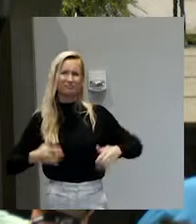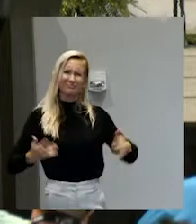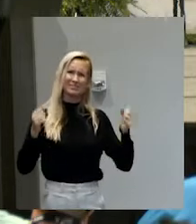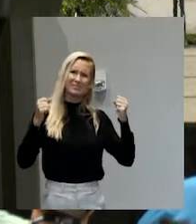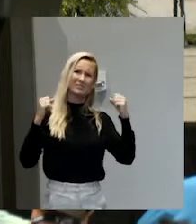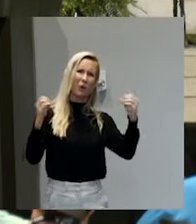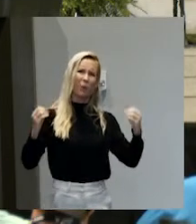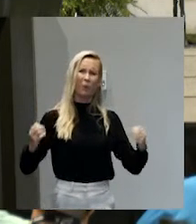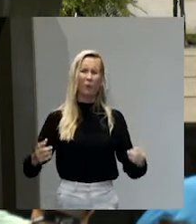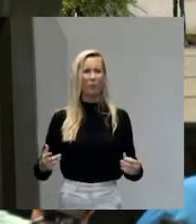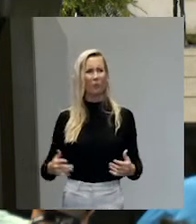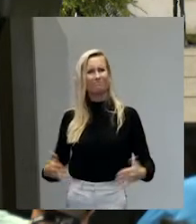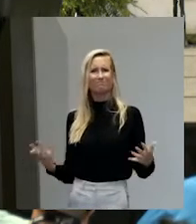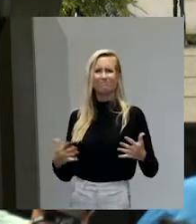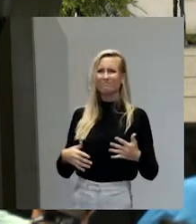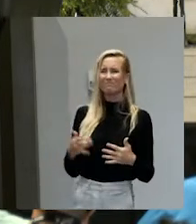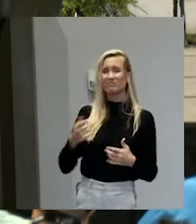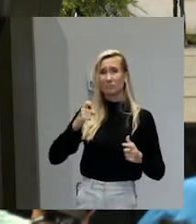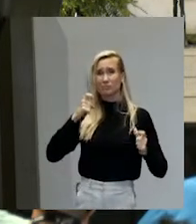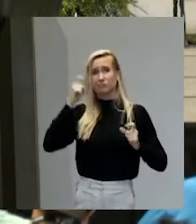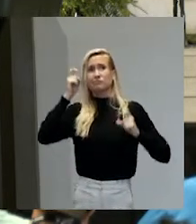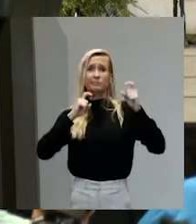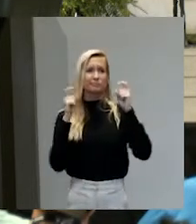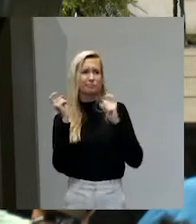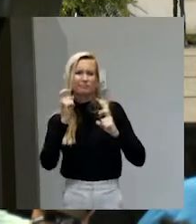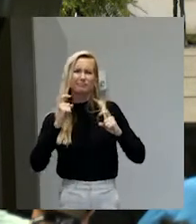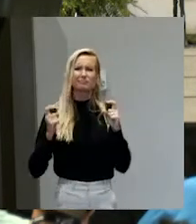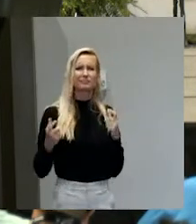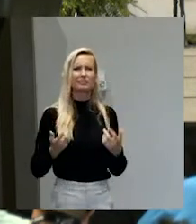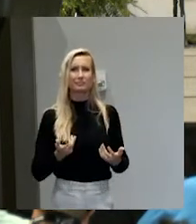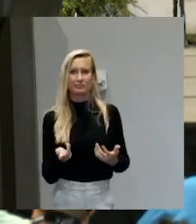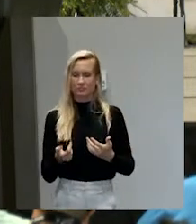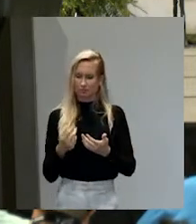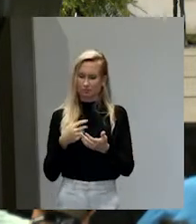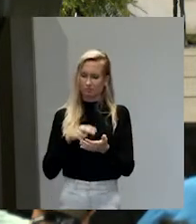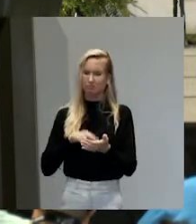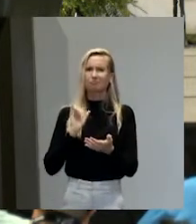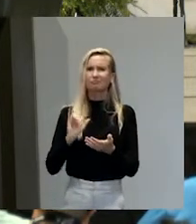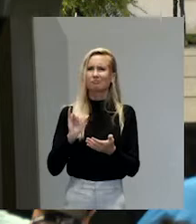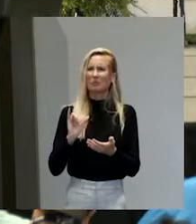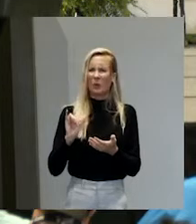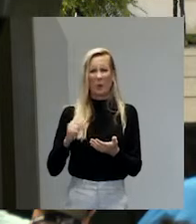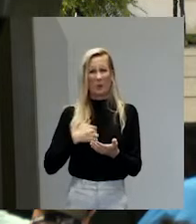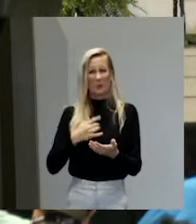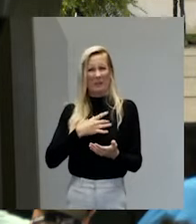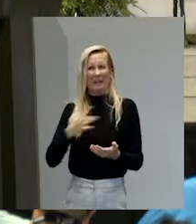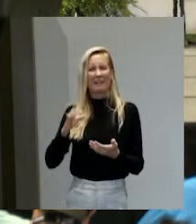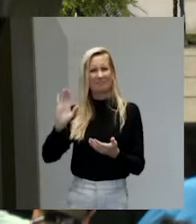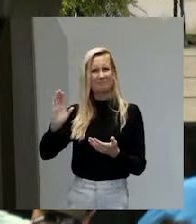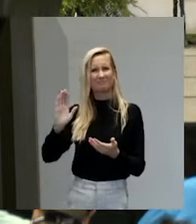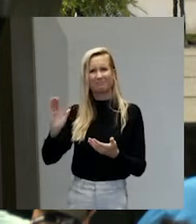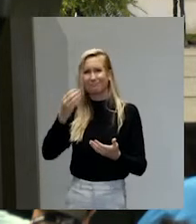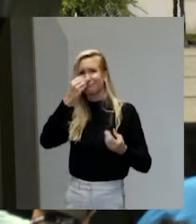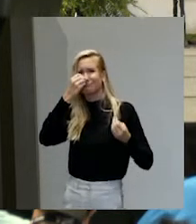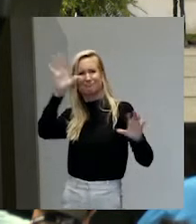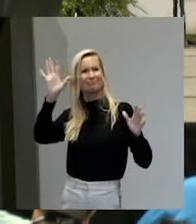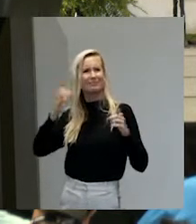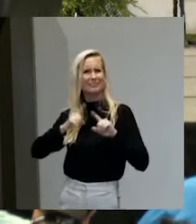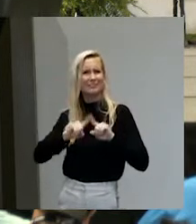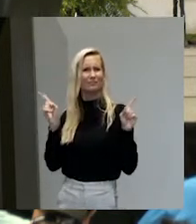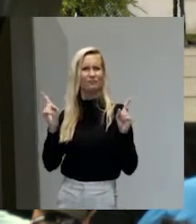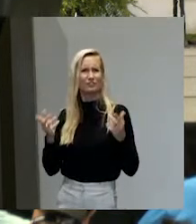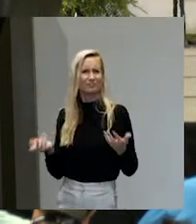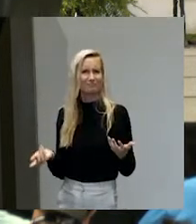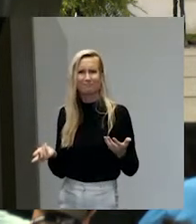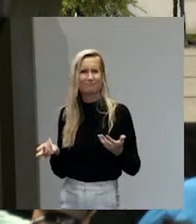you know, facial movements and tics that I might try to pay more attention to, or stuff with my hands and stuff that I pay more attention to in everyday life, I kind